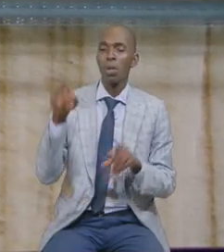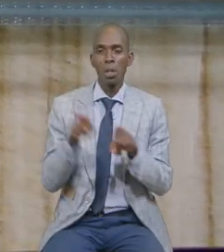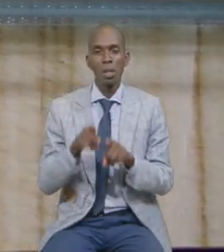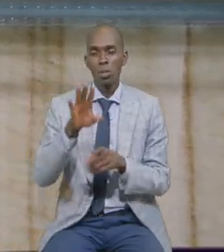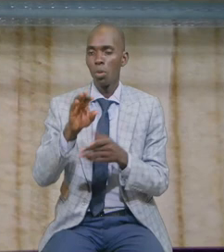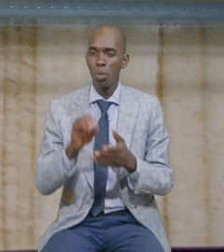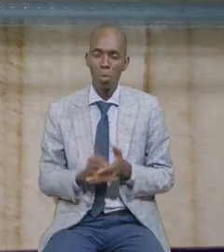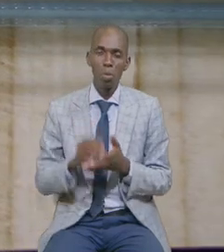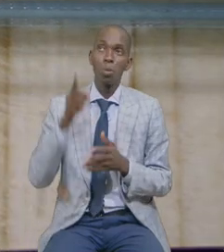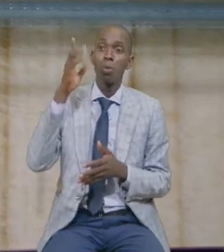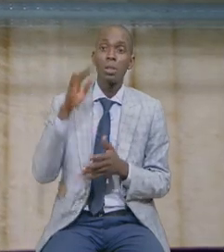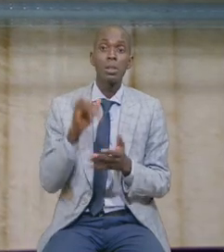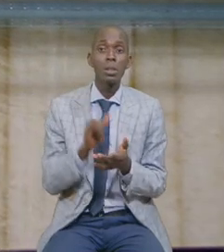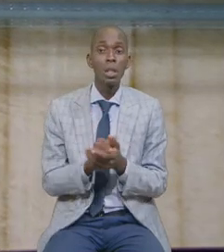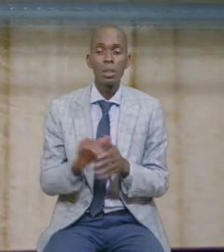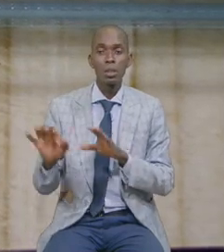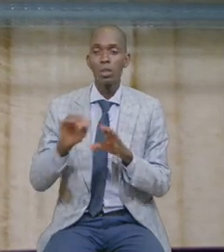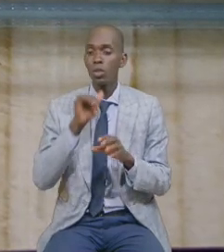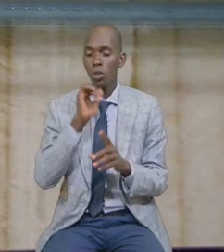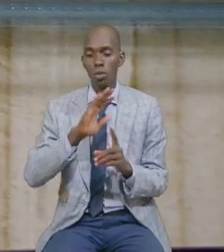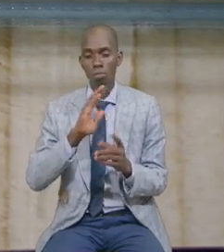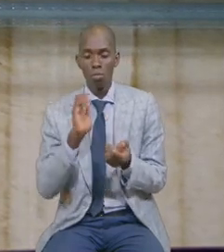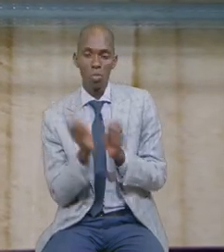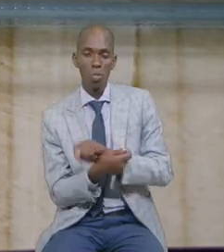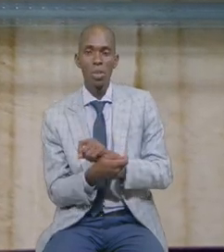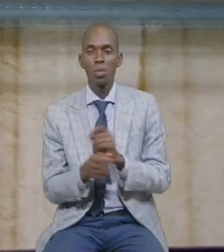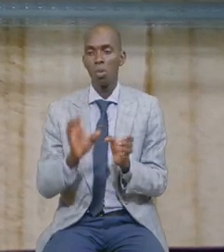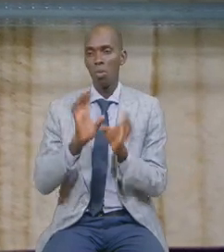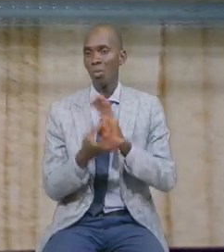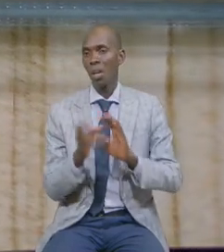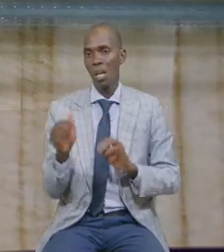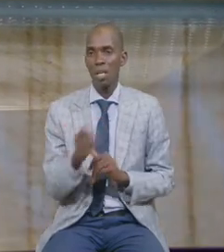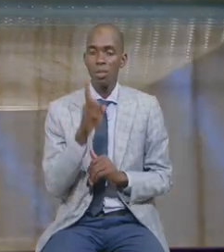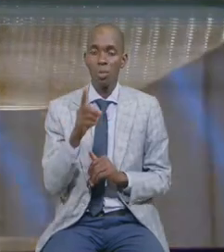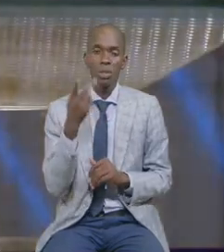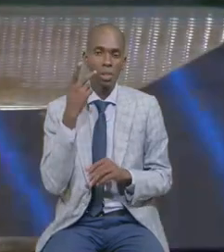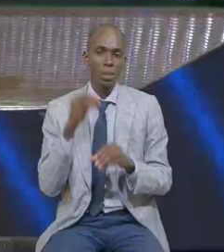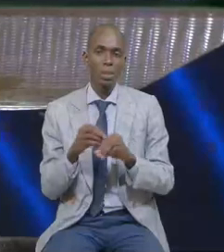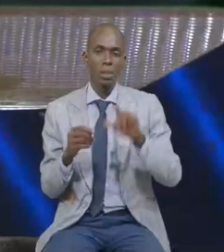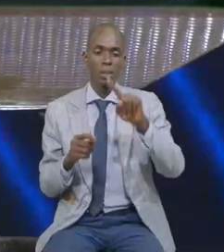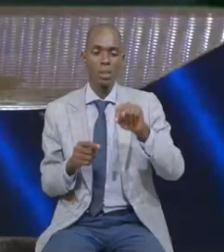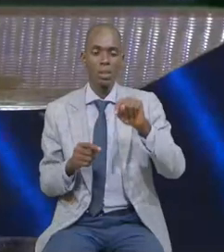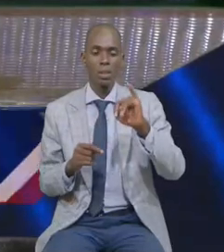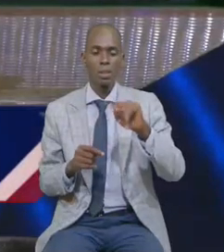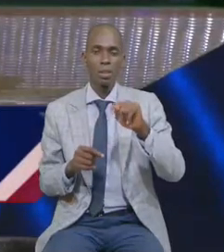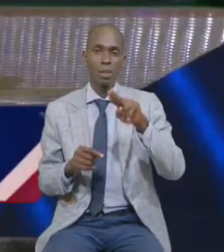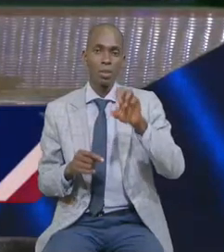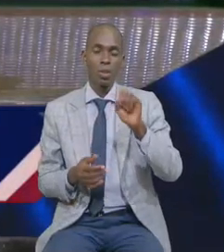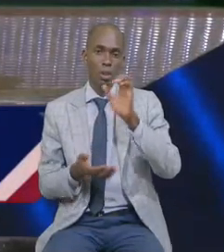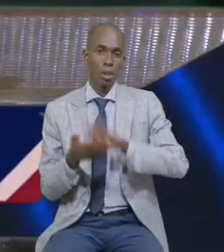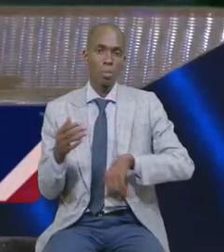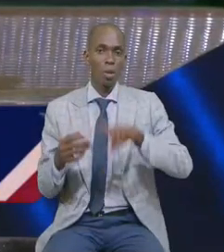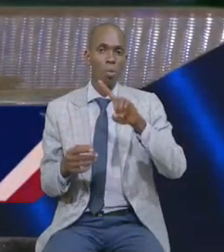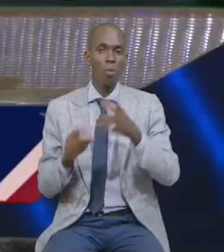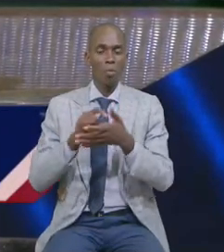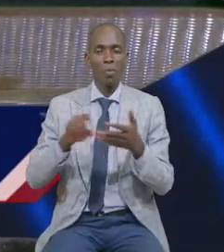does not convert anyone. Look at Titus chapter 1, and I'm reading from verse 16. Titus